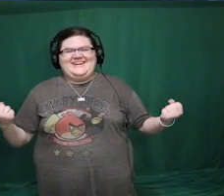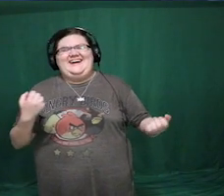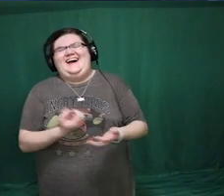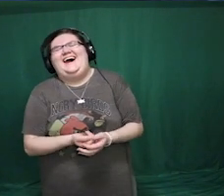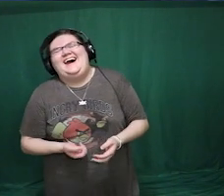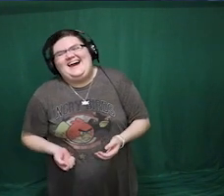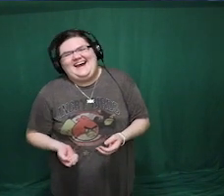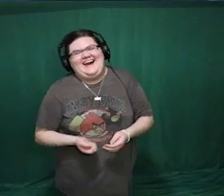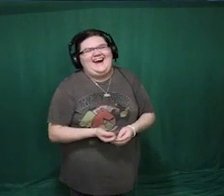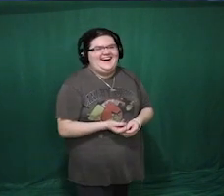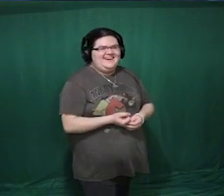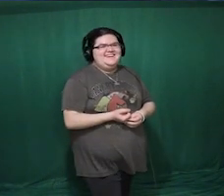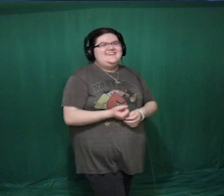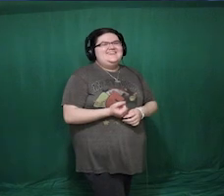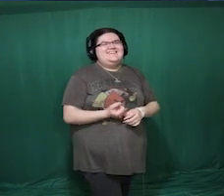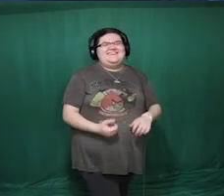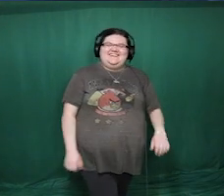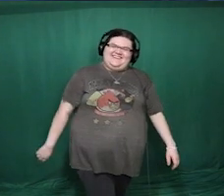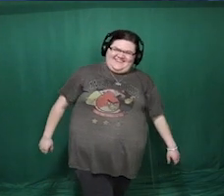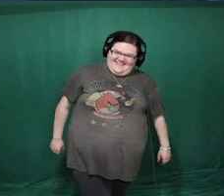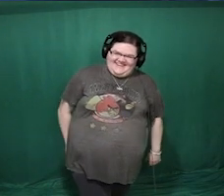yes!